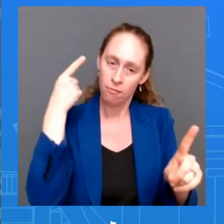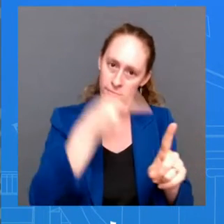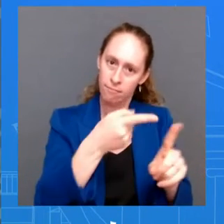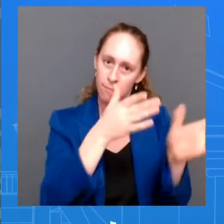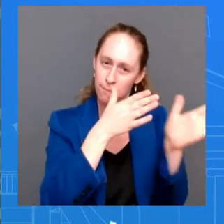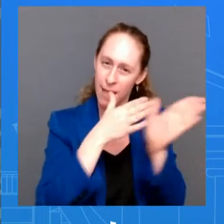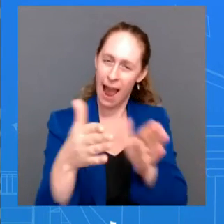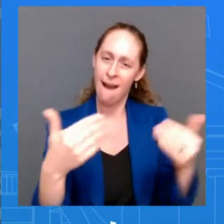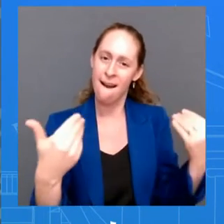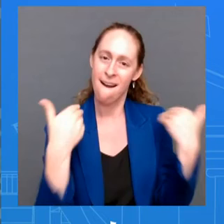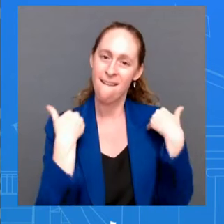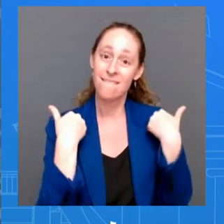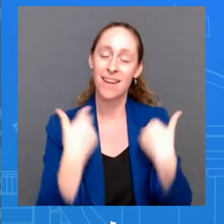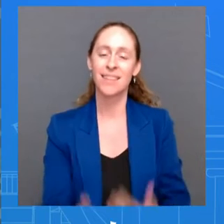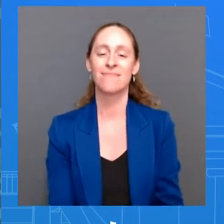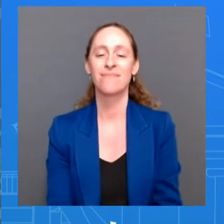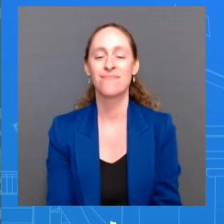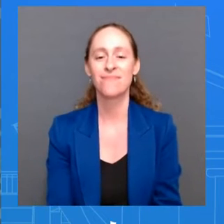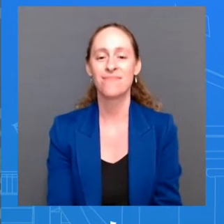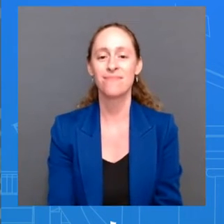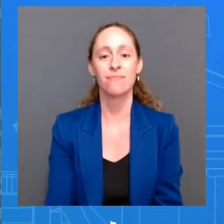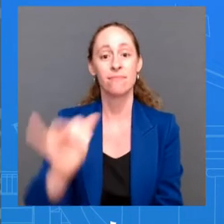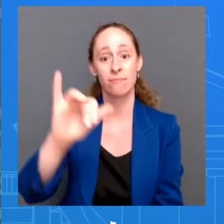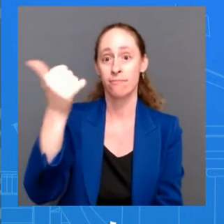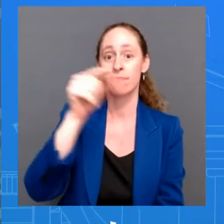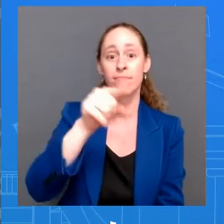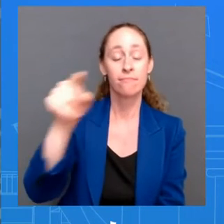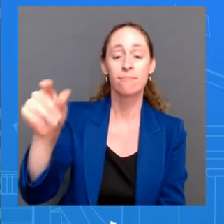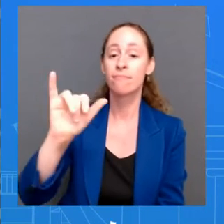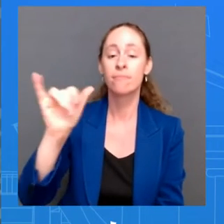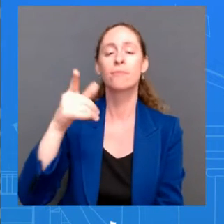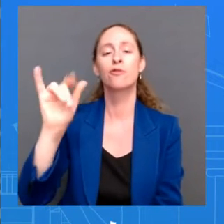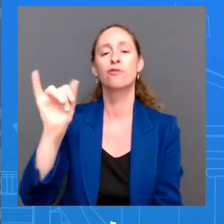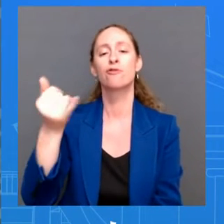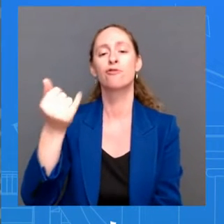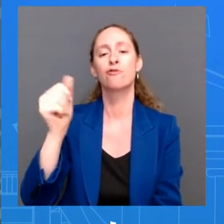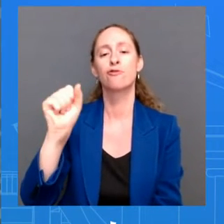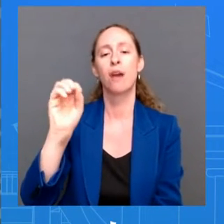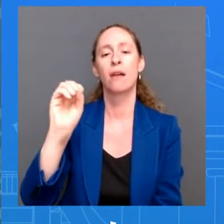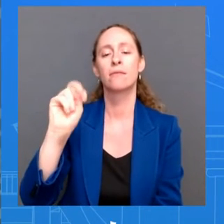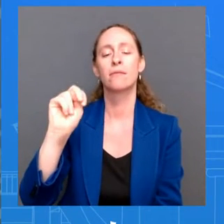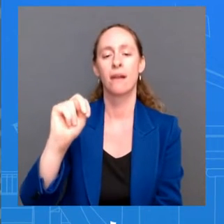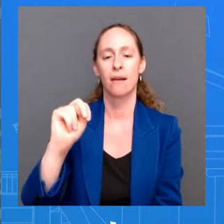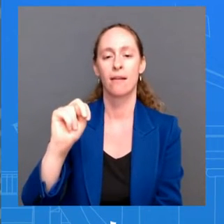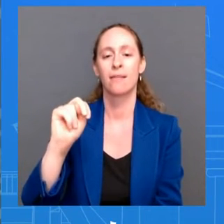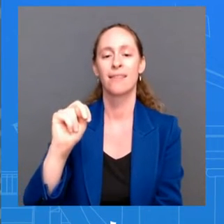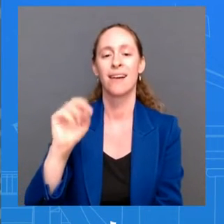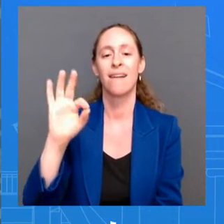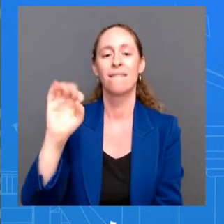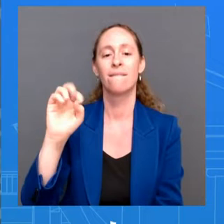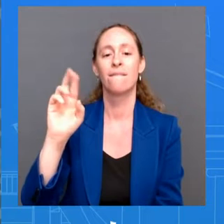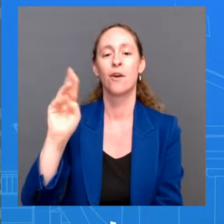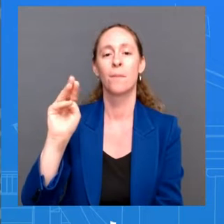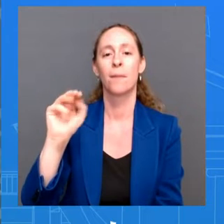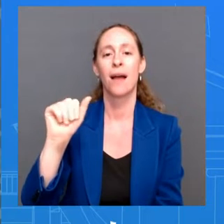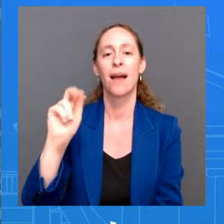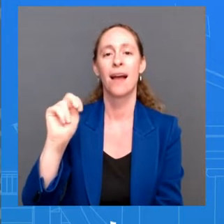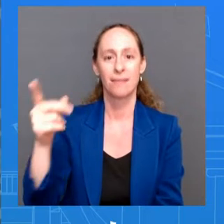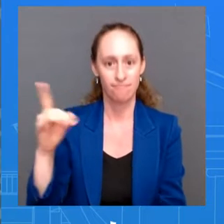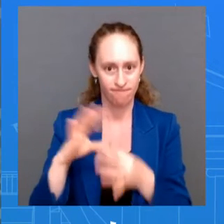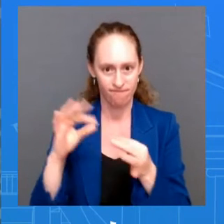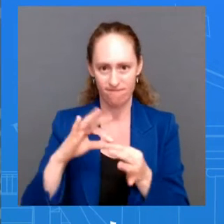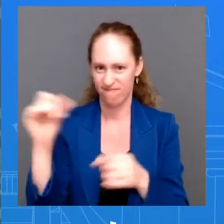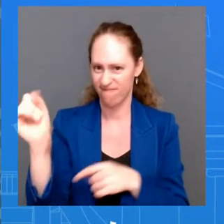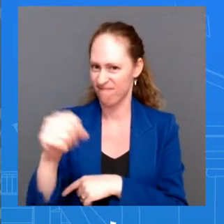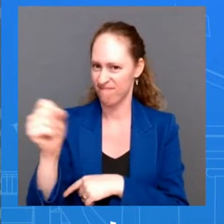the same. Jason Furman said, "The Inflation Reduction Act is what the country needs right now, helping to address one of our